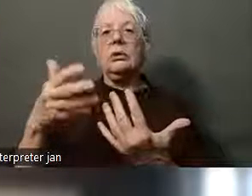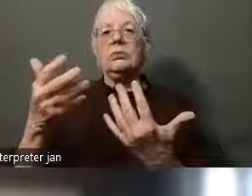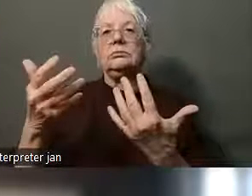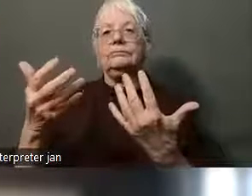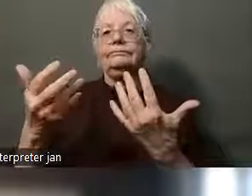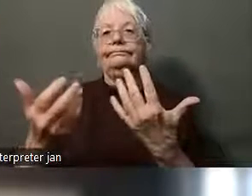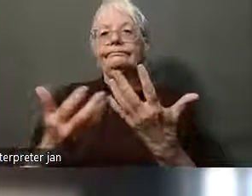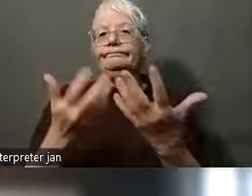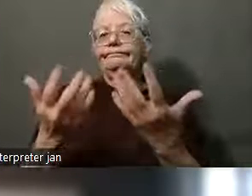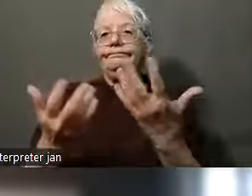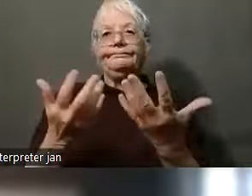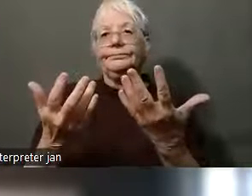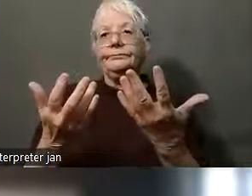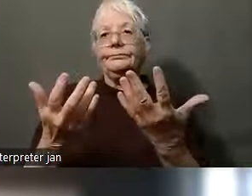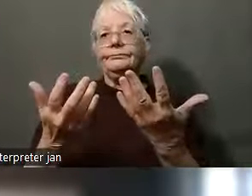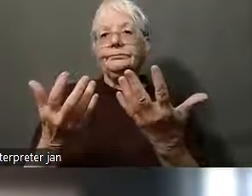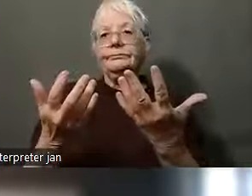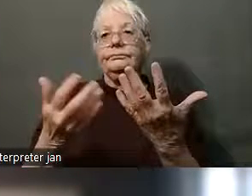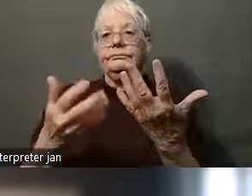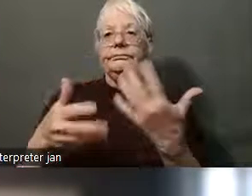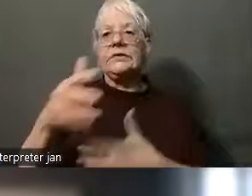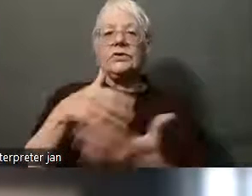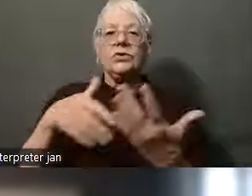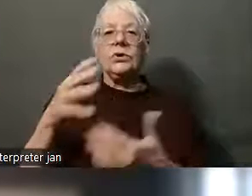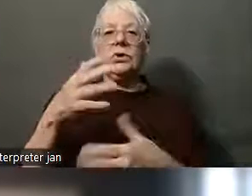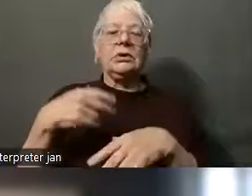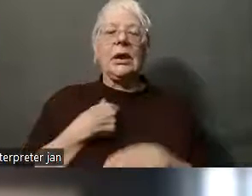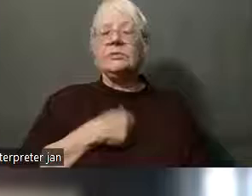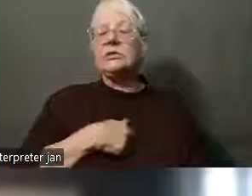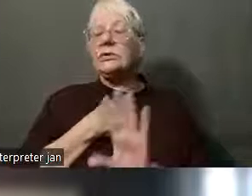like social. I'm so sorry.